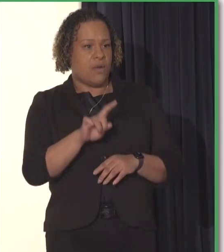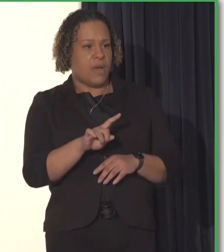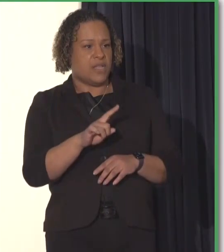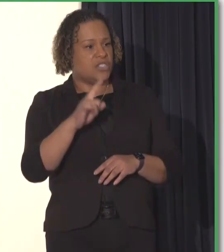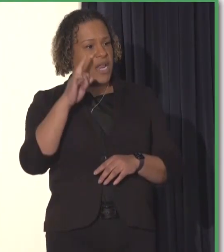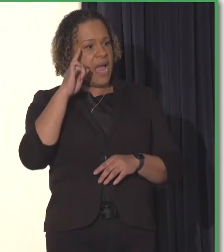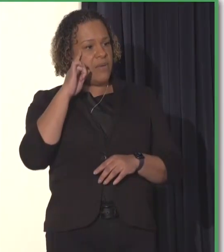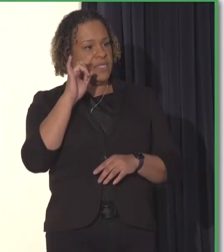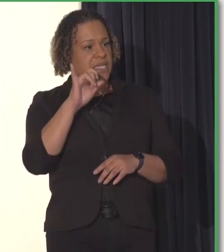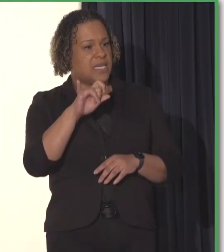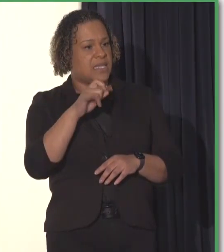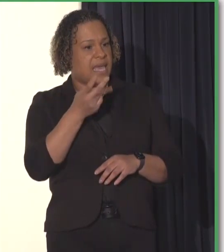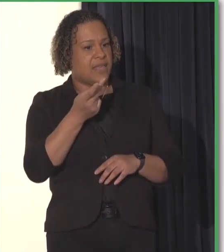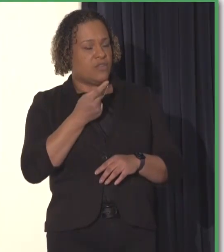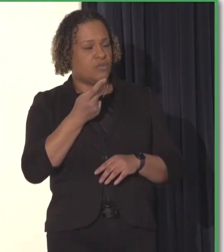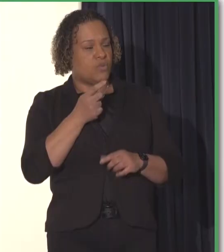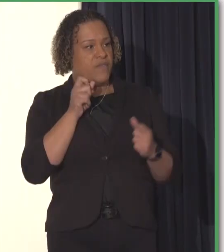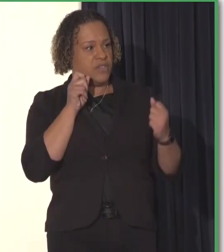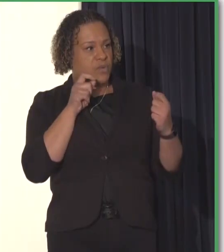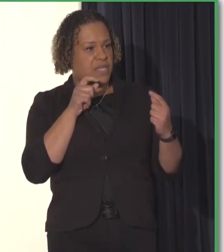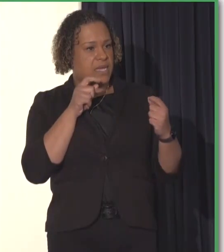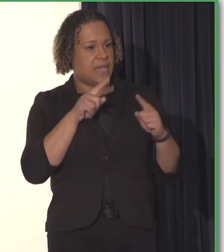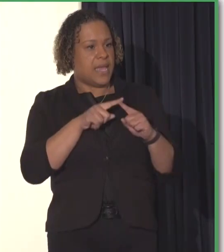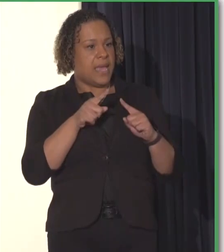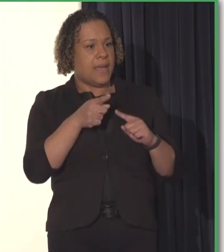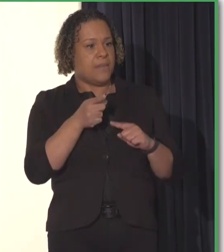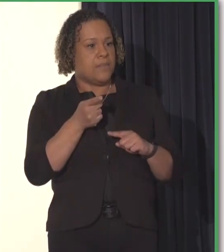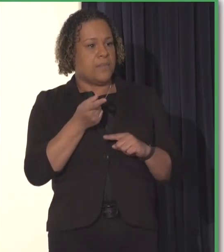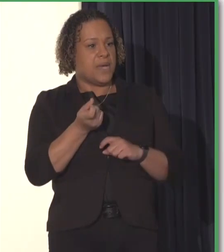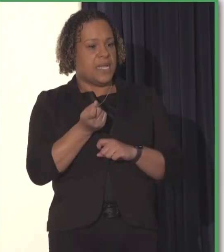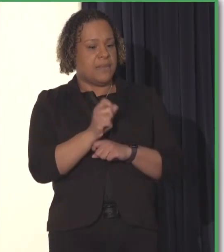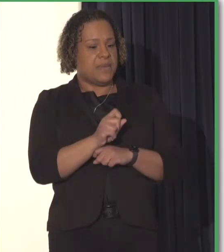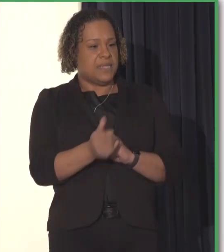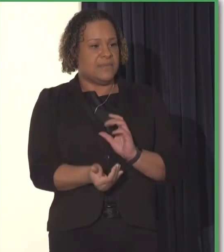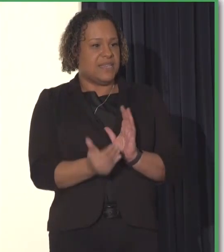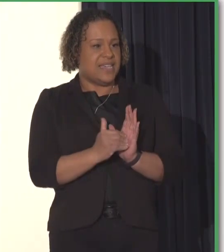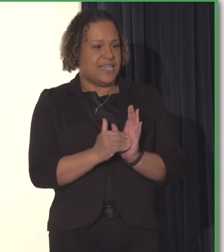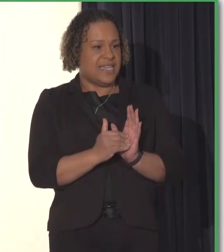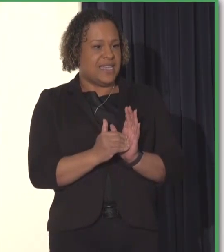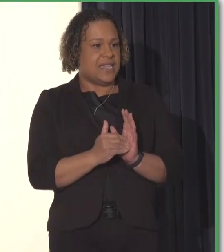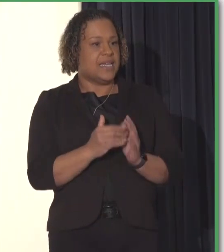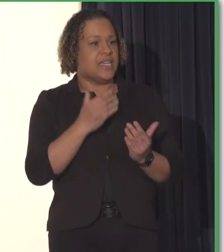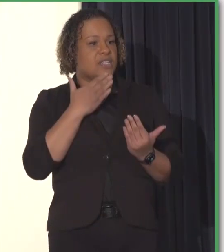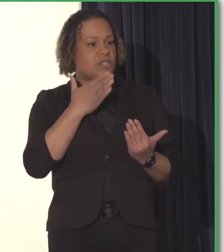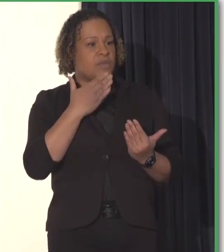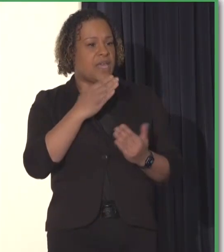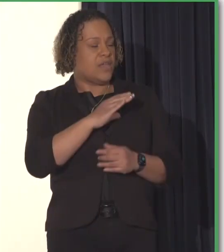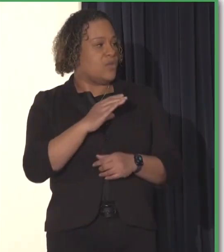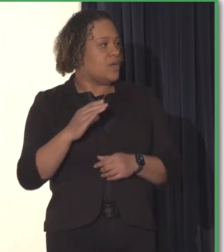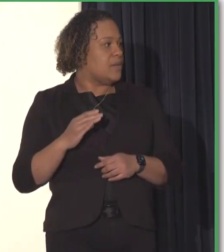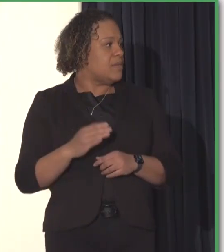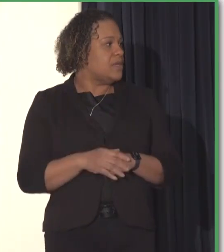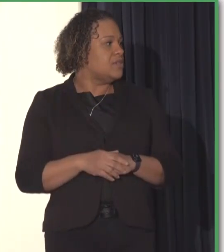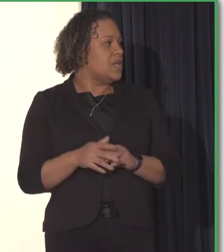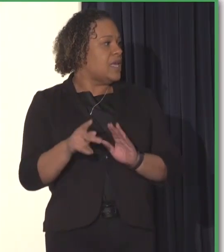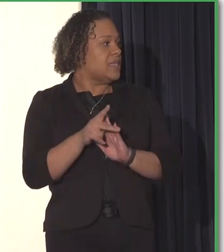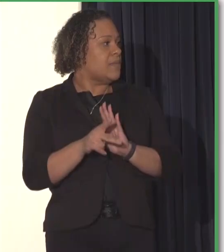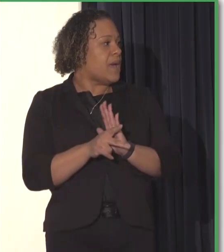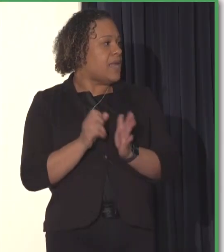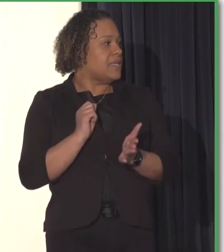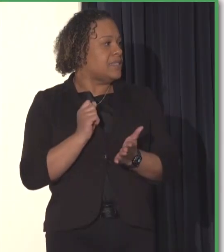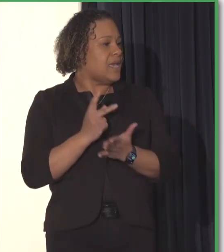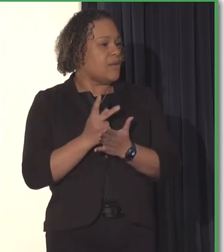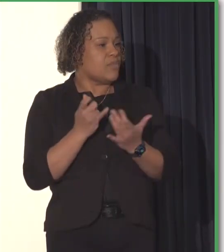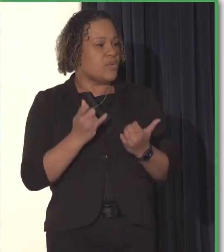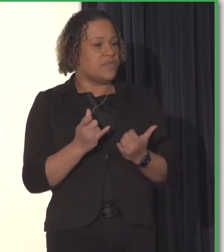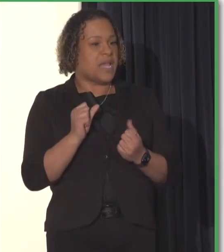were actually thinking alike about that. But he beats me to the punch once again. So thank you, Commissioner Bell. Well, the policies are approved now, so we have to